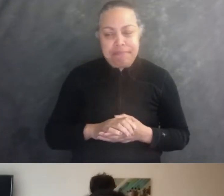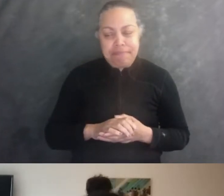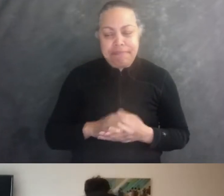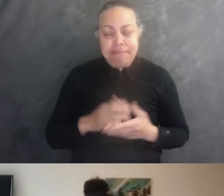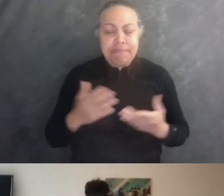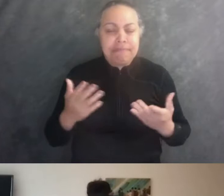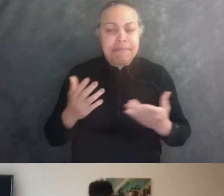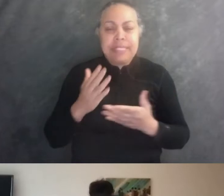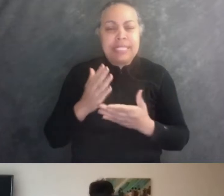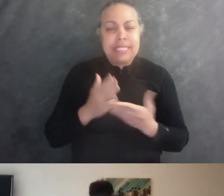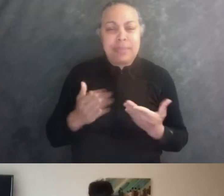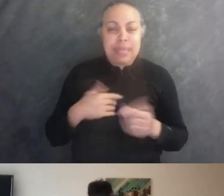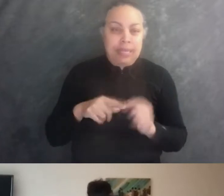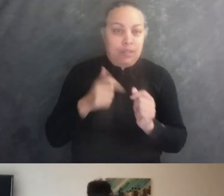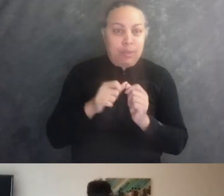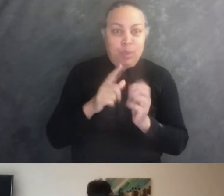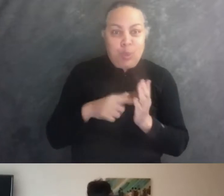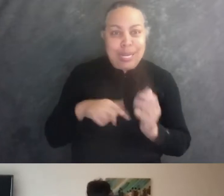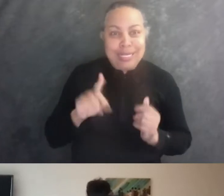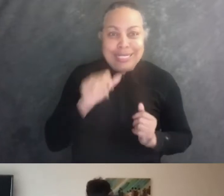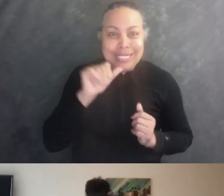some things I like can't remember what I did yesterday, but I